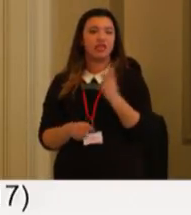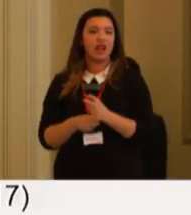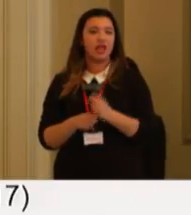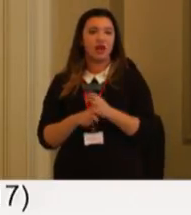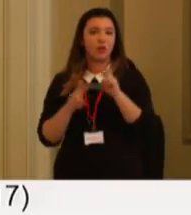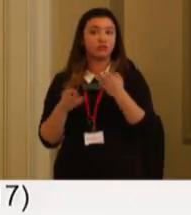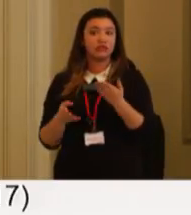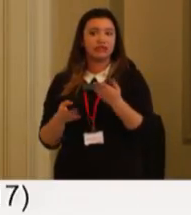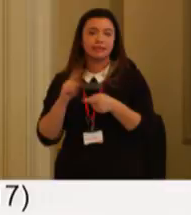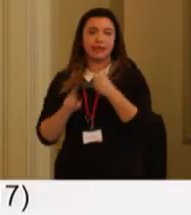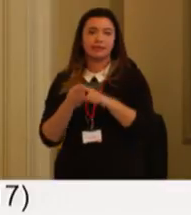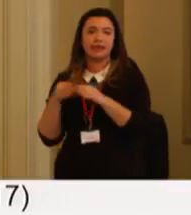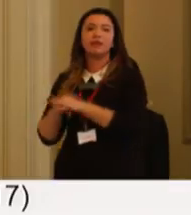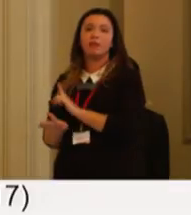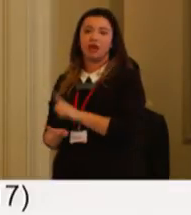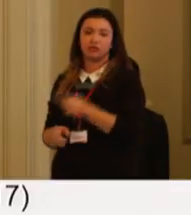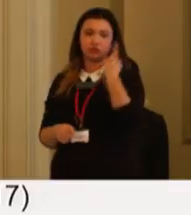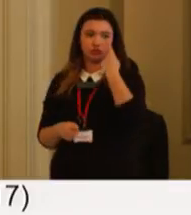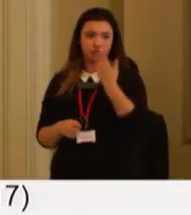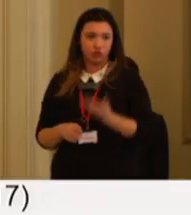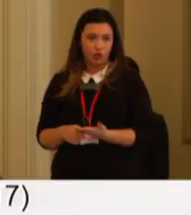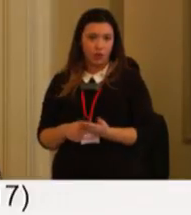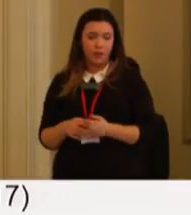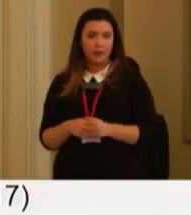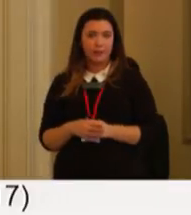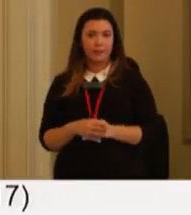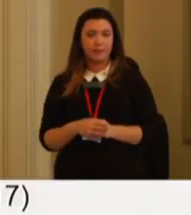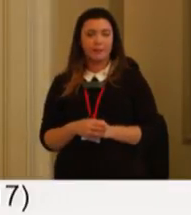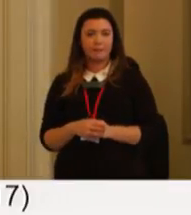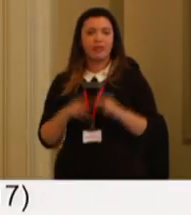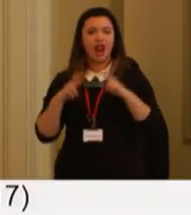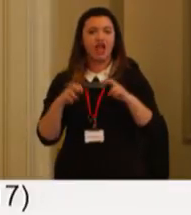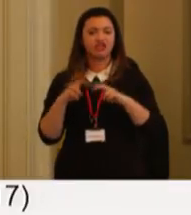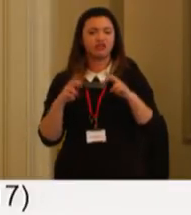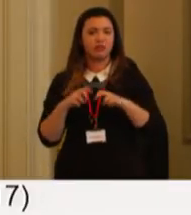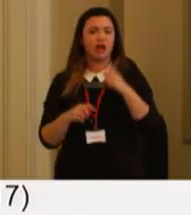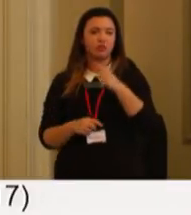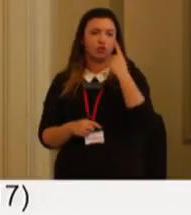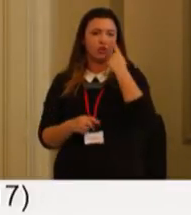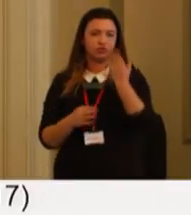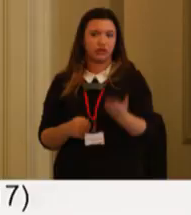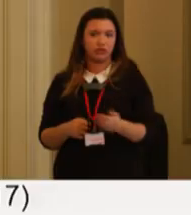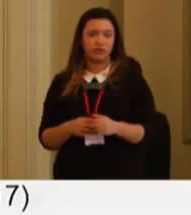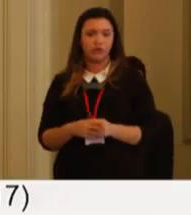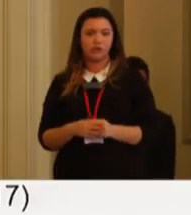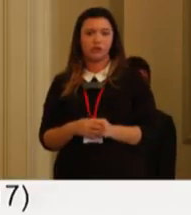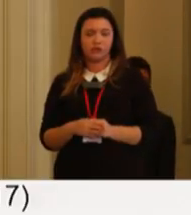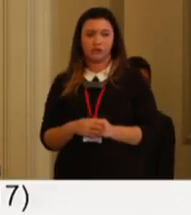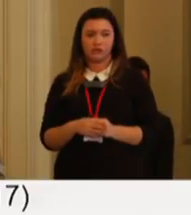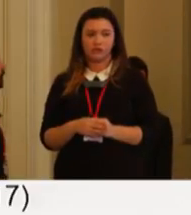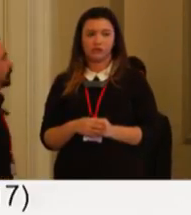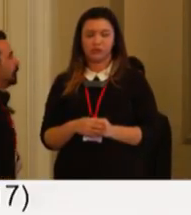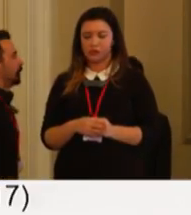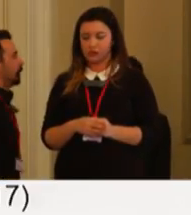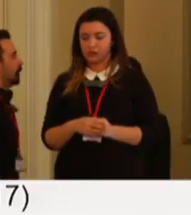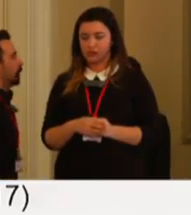The most sort of dangerous area would be politics. And the automatic reflex for them would be to avoid areas of political